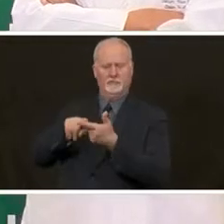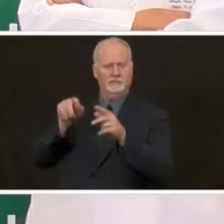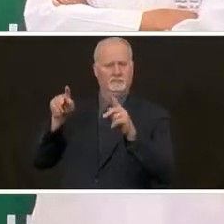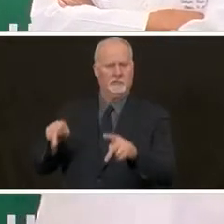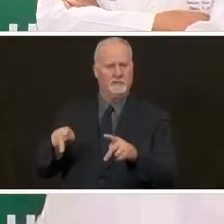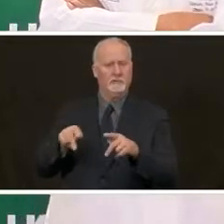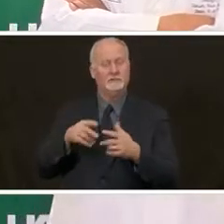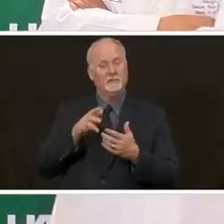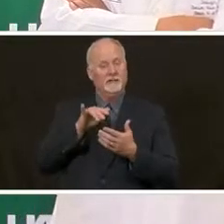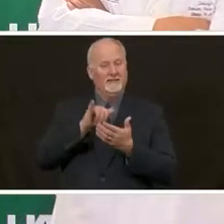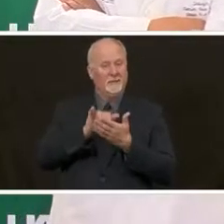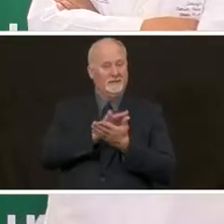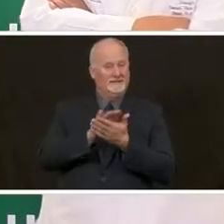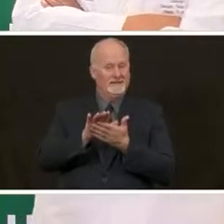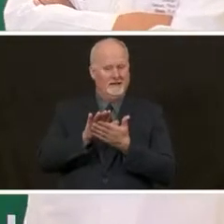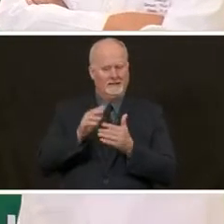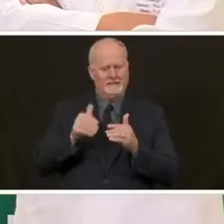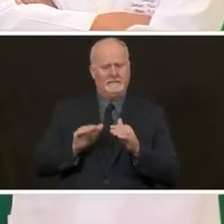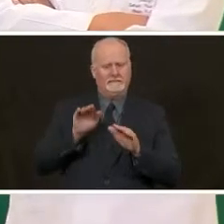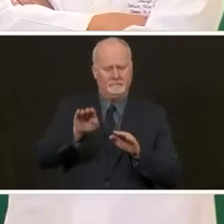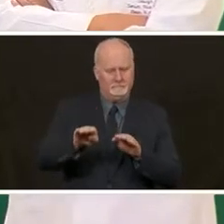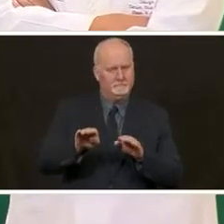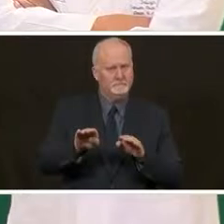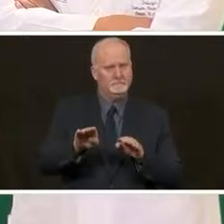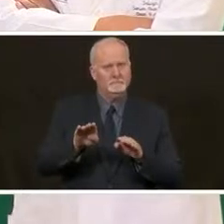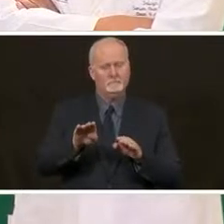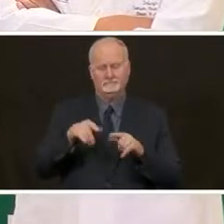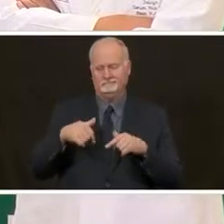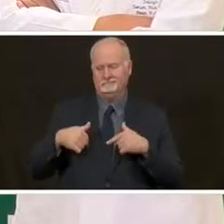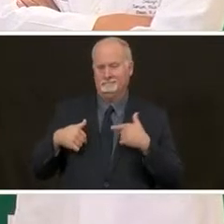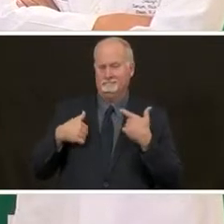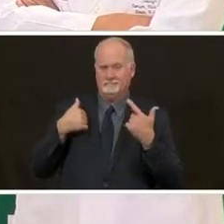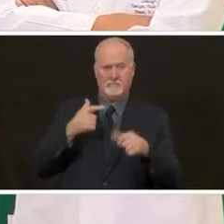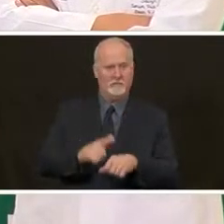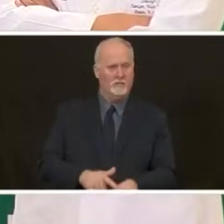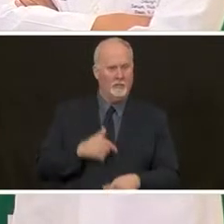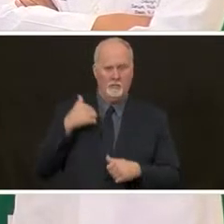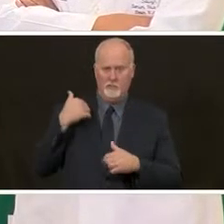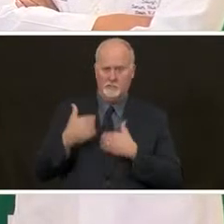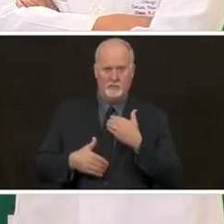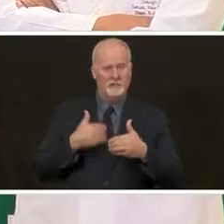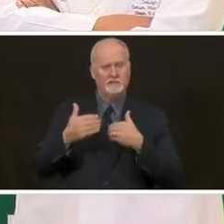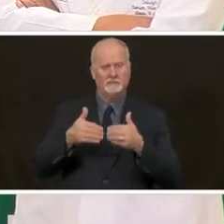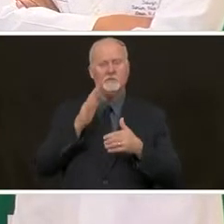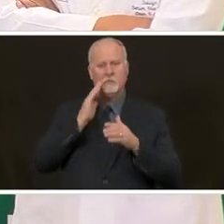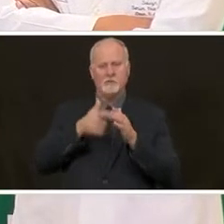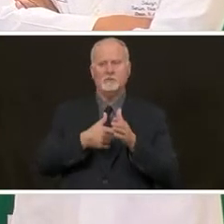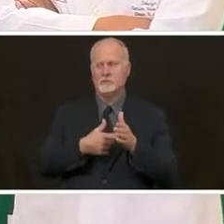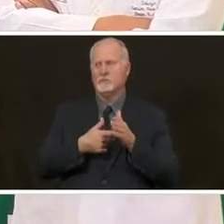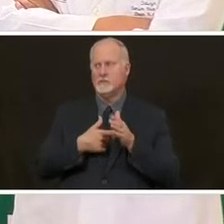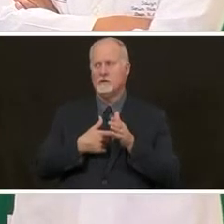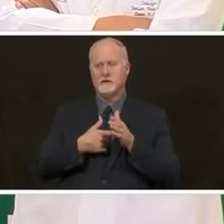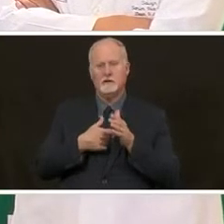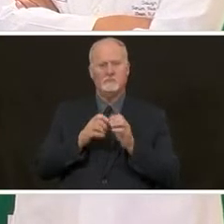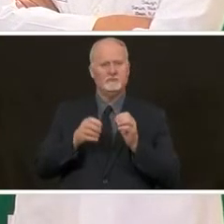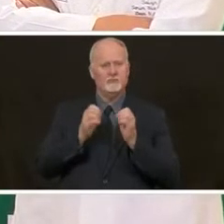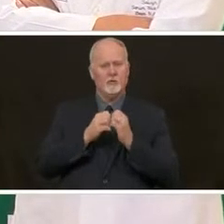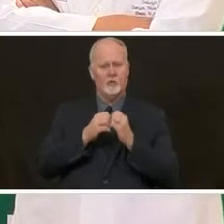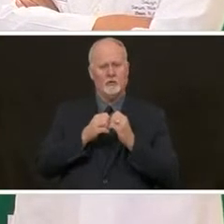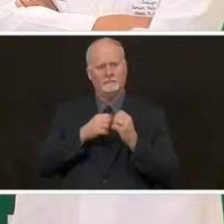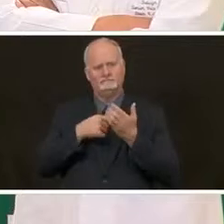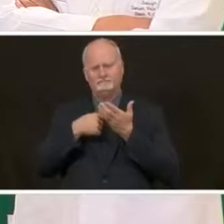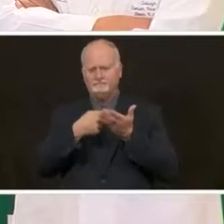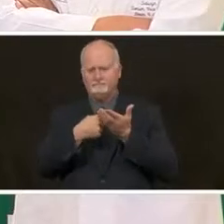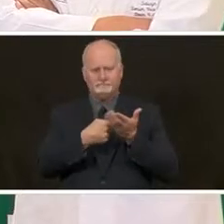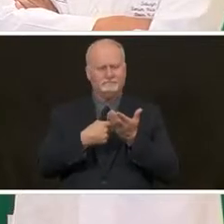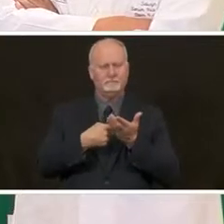a nice step along a very long process that's going to require further interactions, but